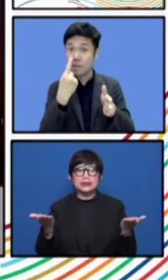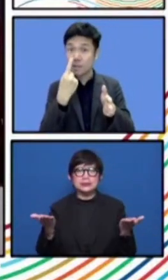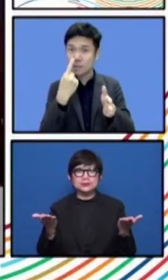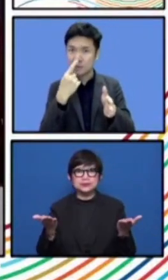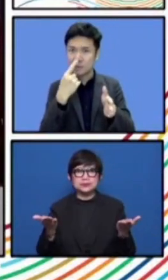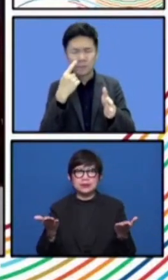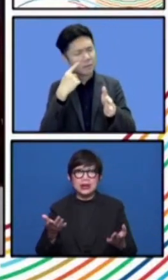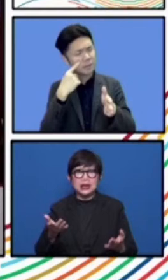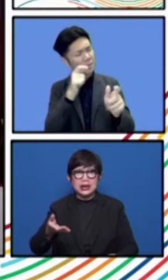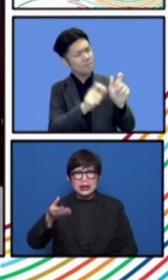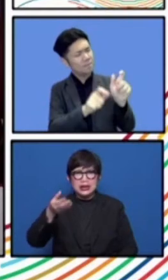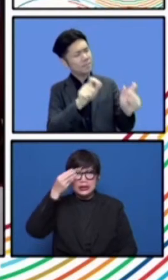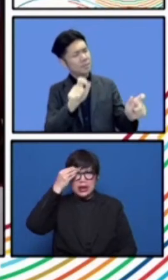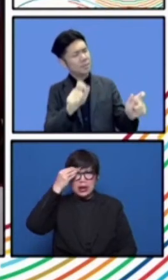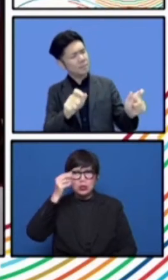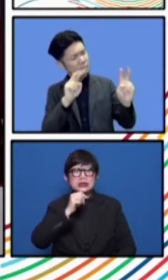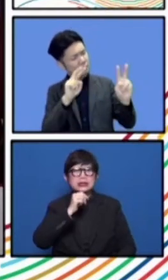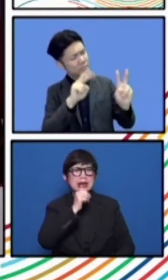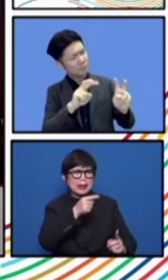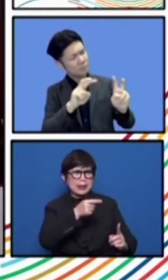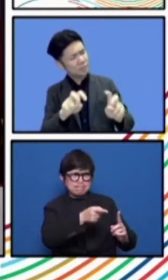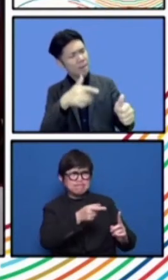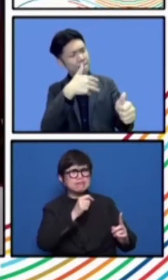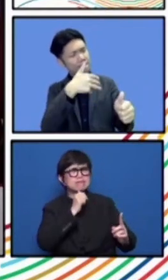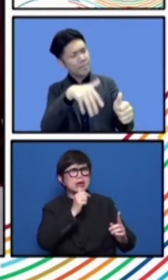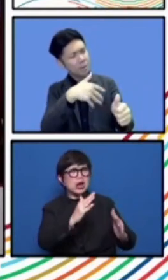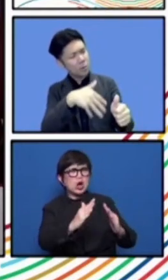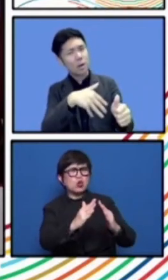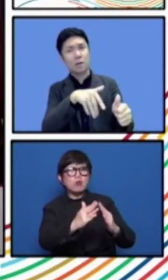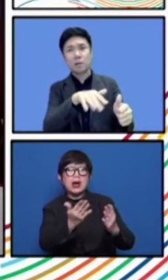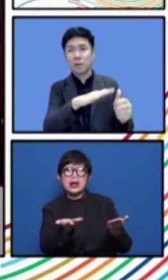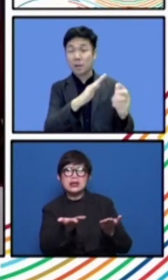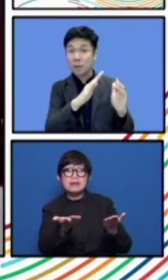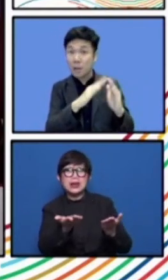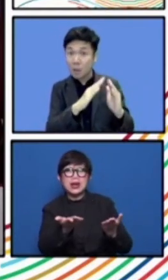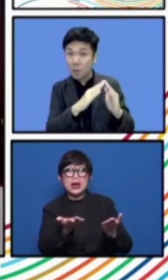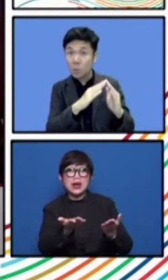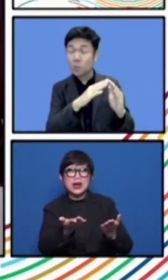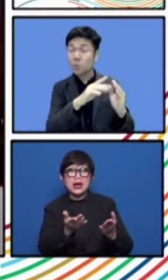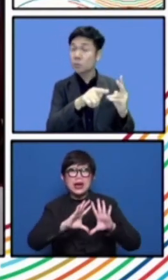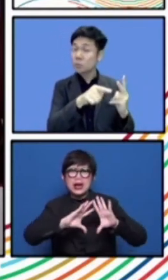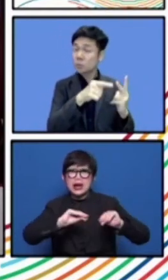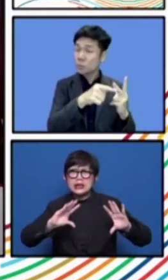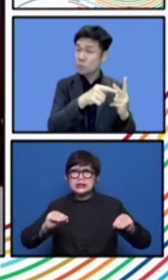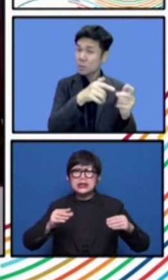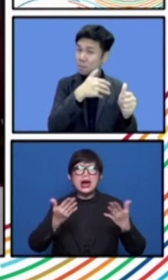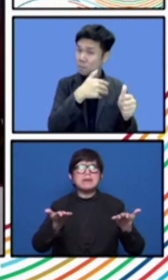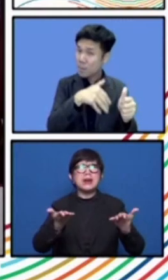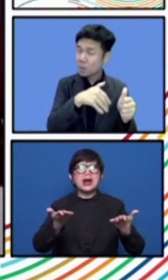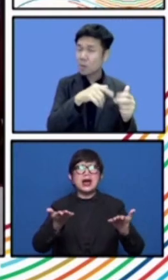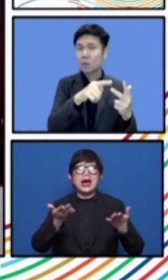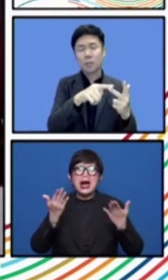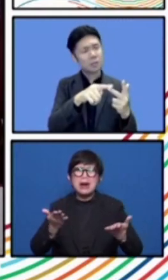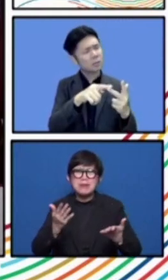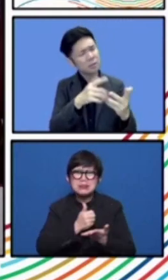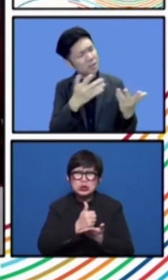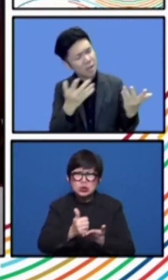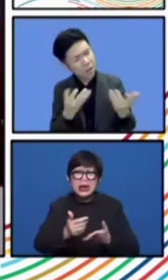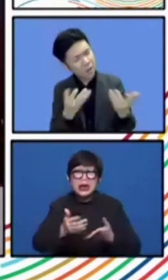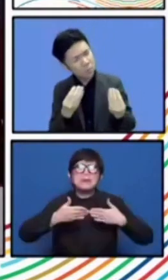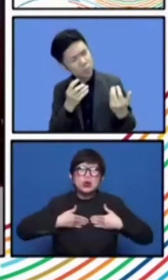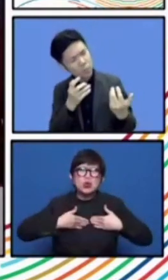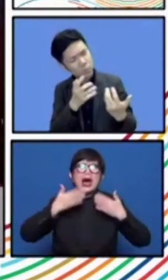are where they live what their life is like and what they need it is therefore